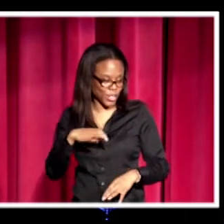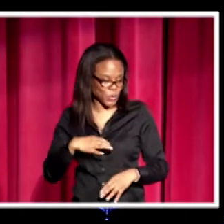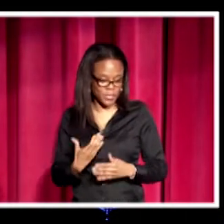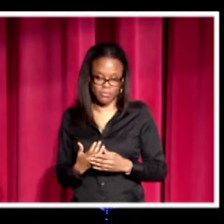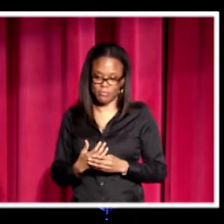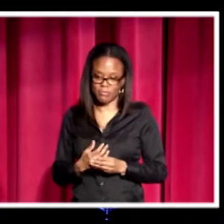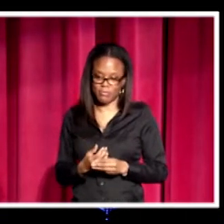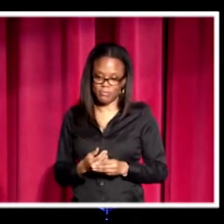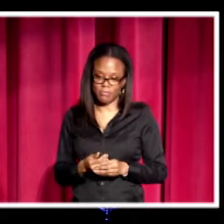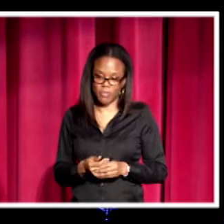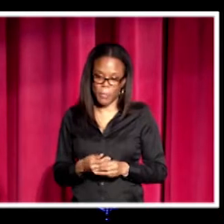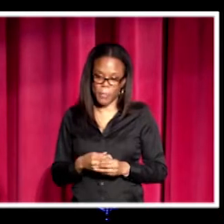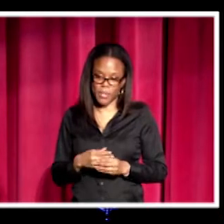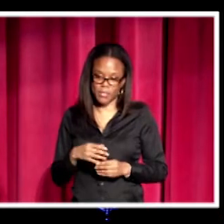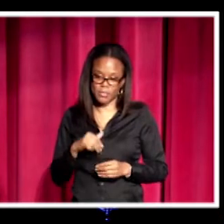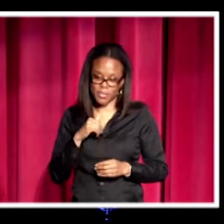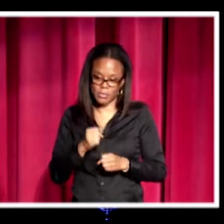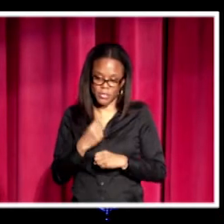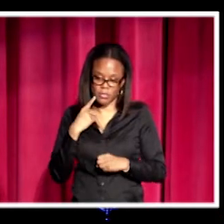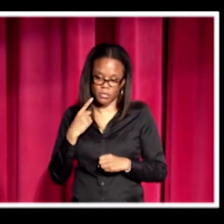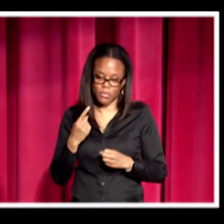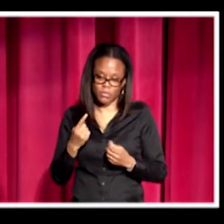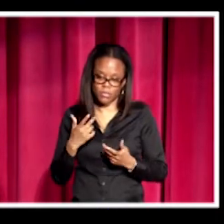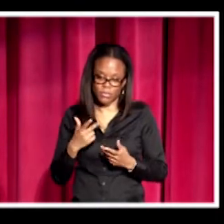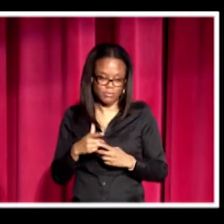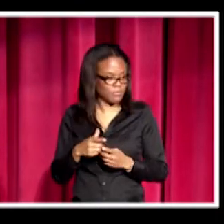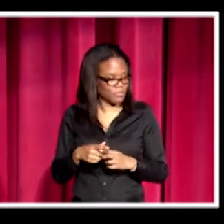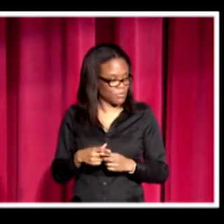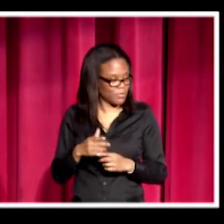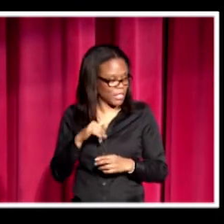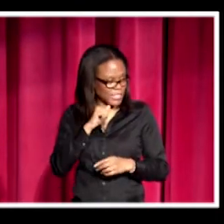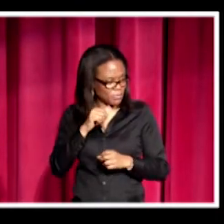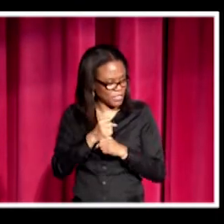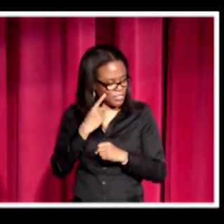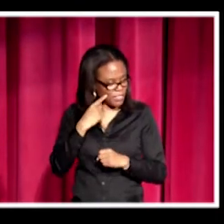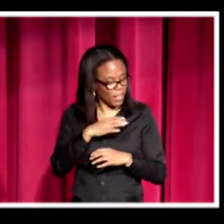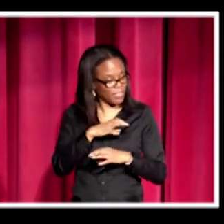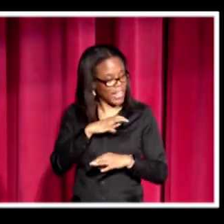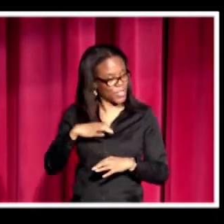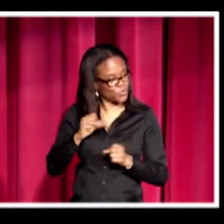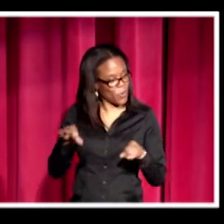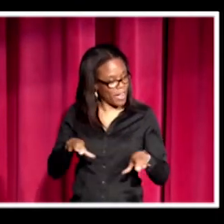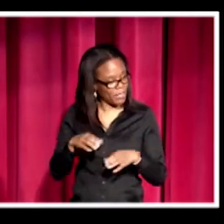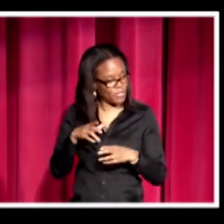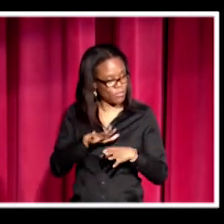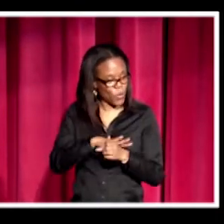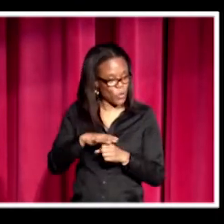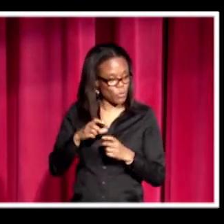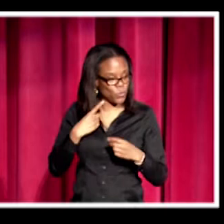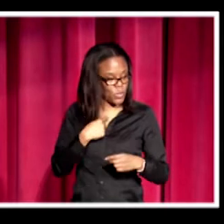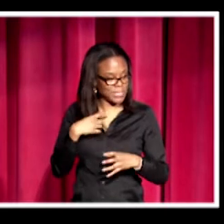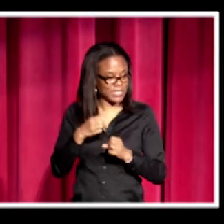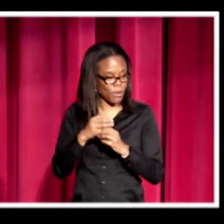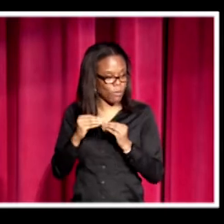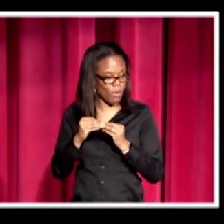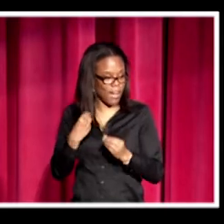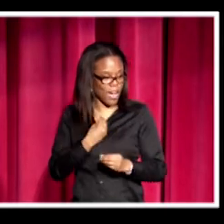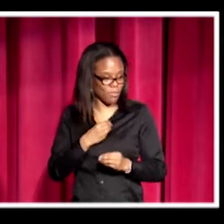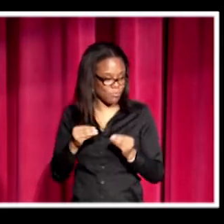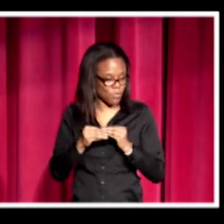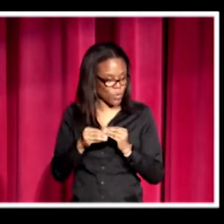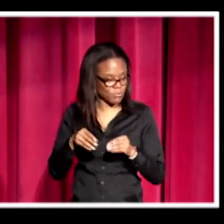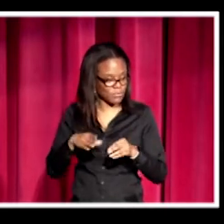of fighting, it just doesn't make sense. But we're not just waiting on Congress to act. Locally, we are taking our